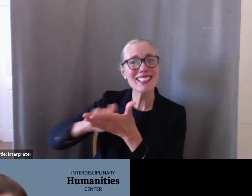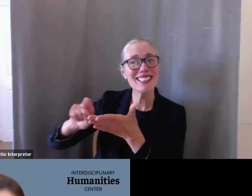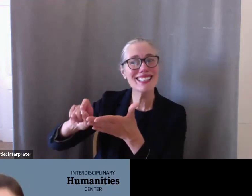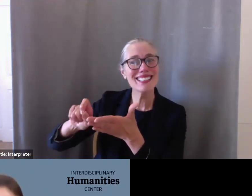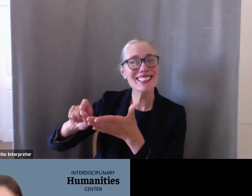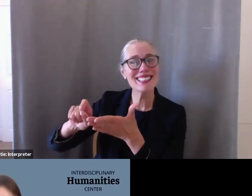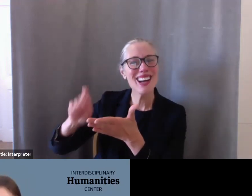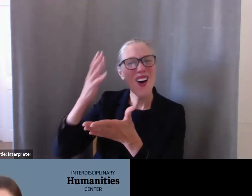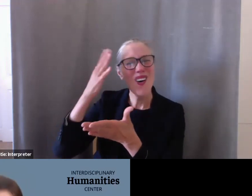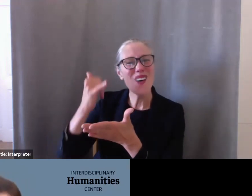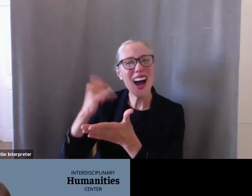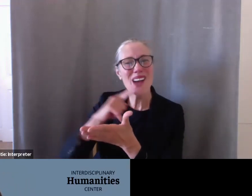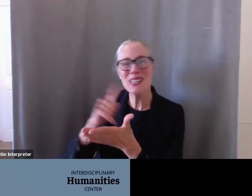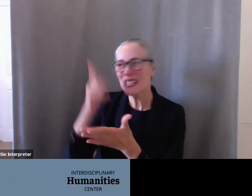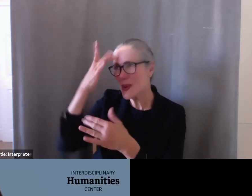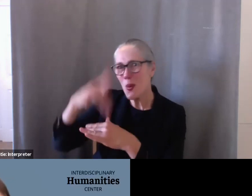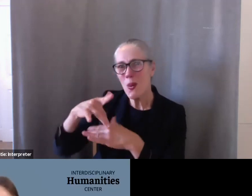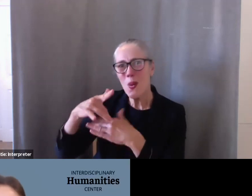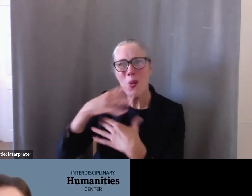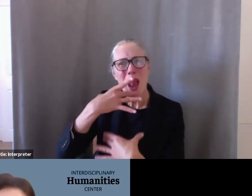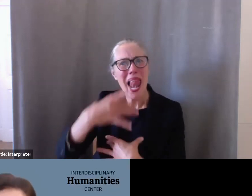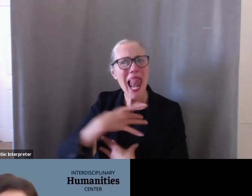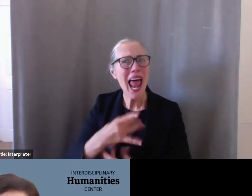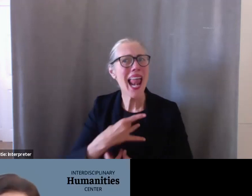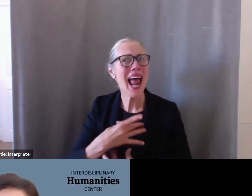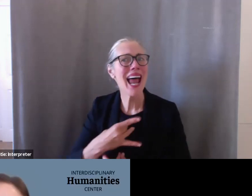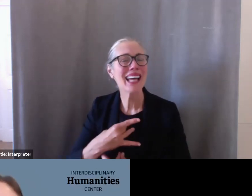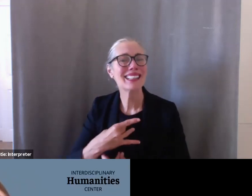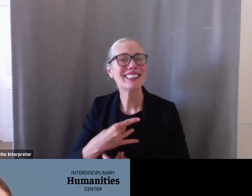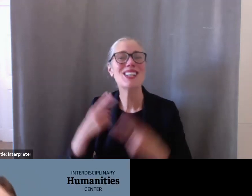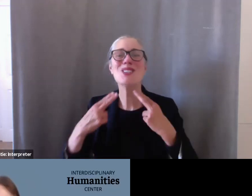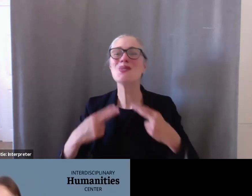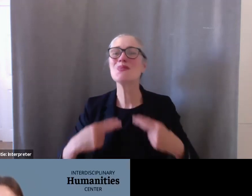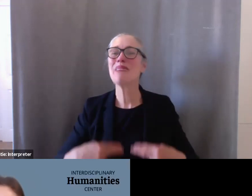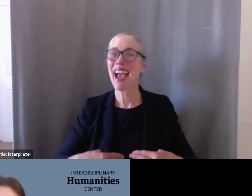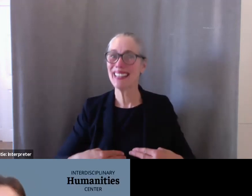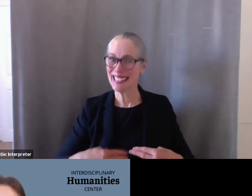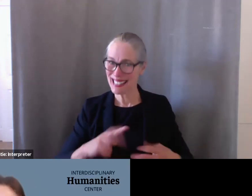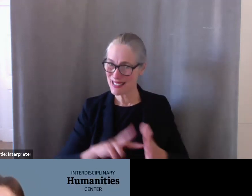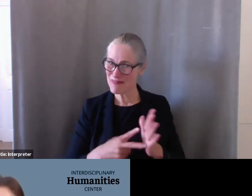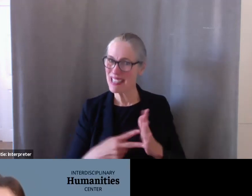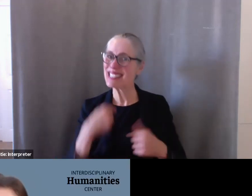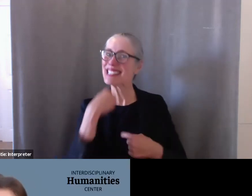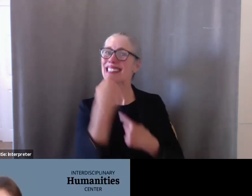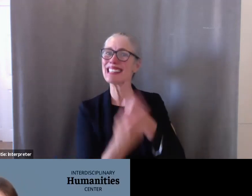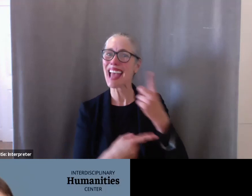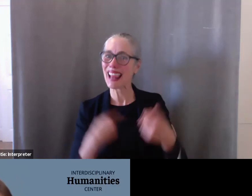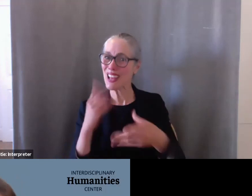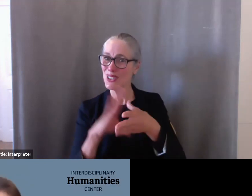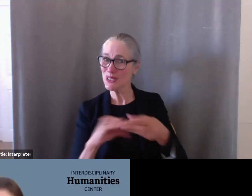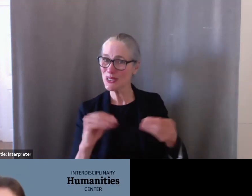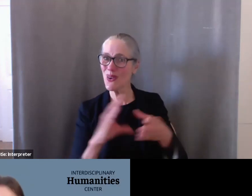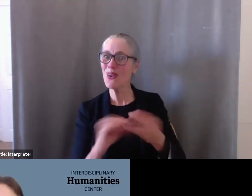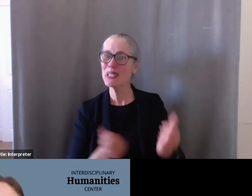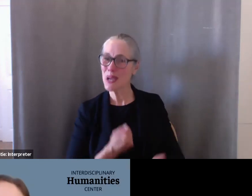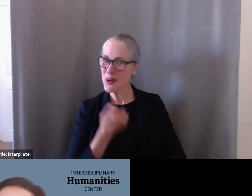the post-event survey. It's only going to take a minute. You can also sign up for our mailing list to receive our